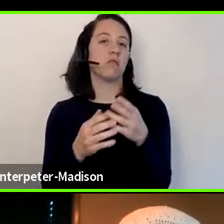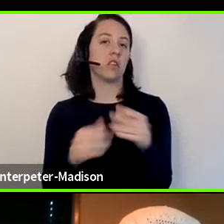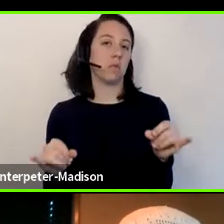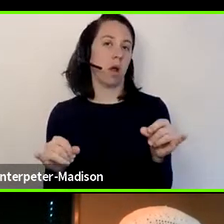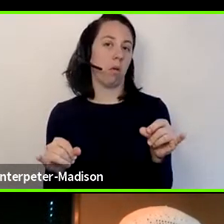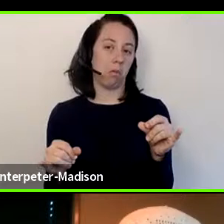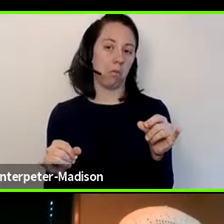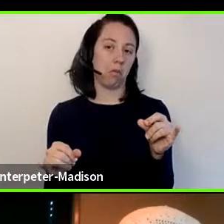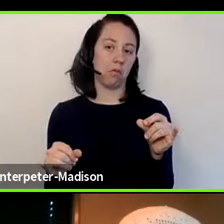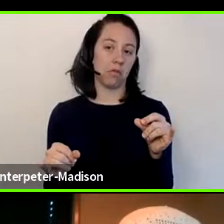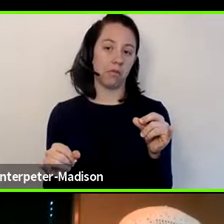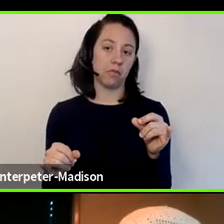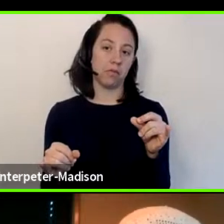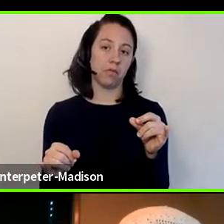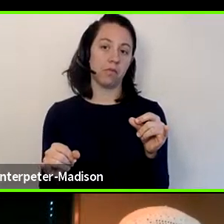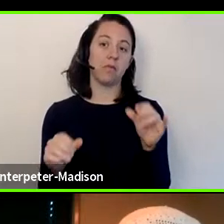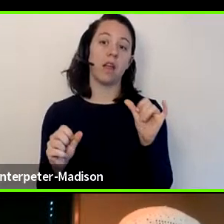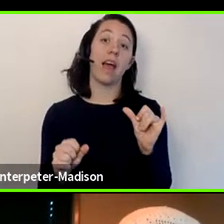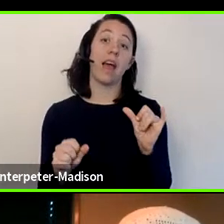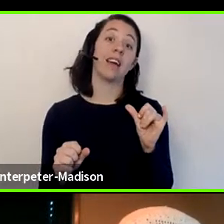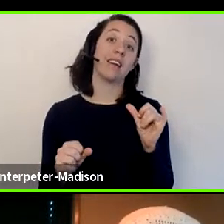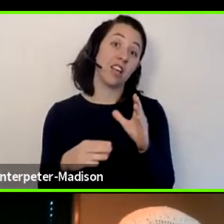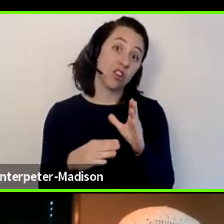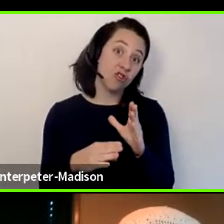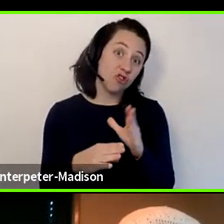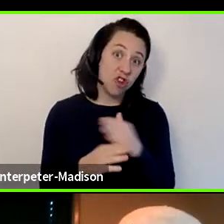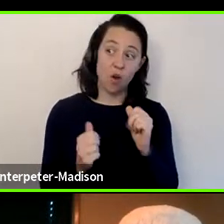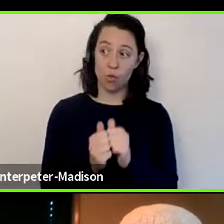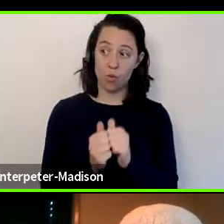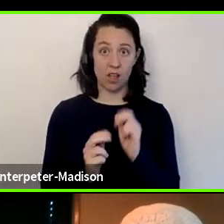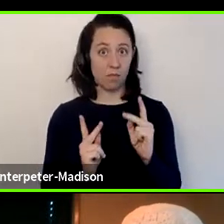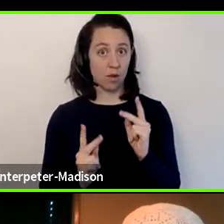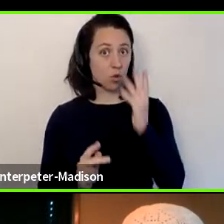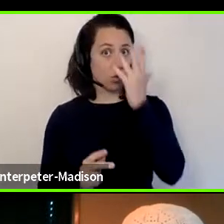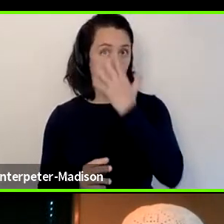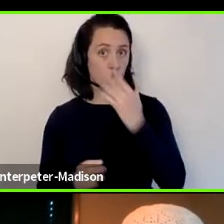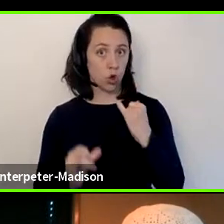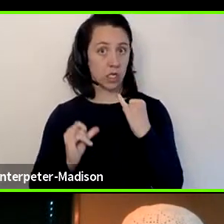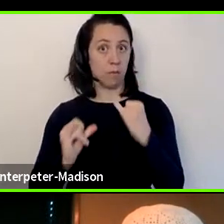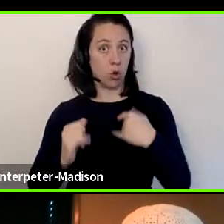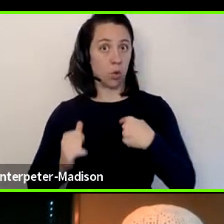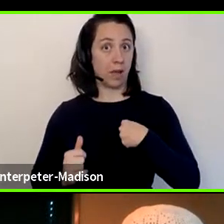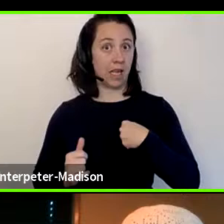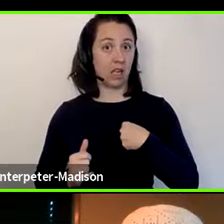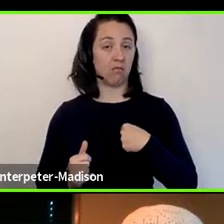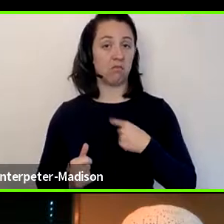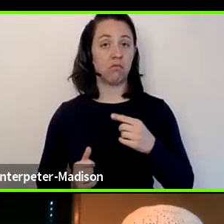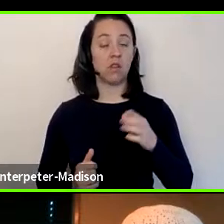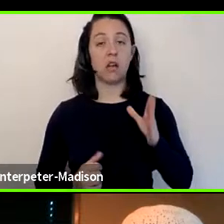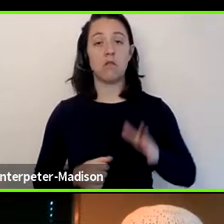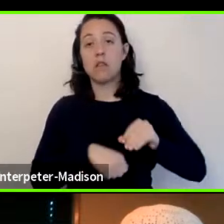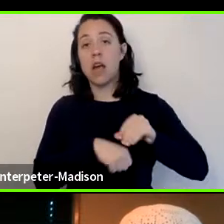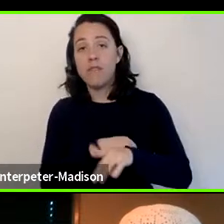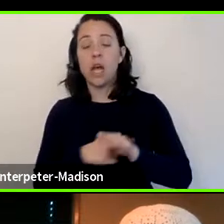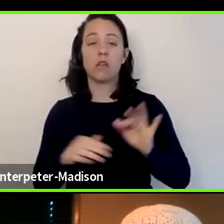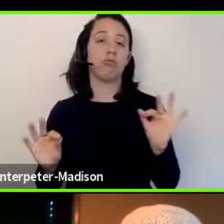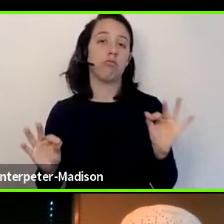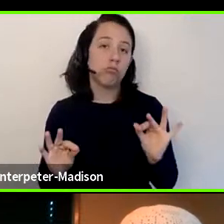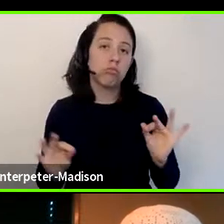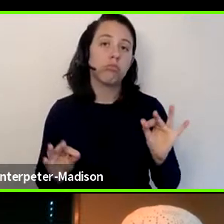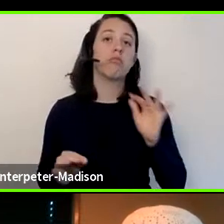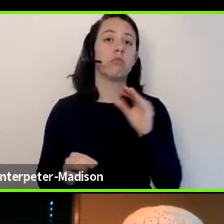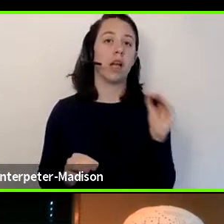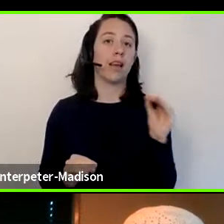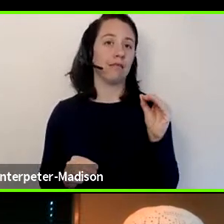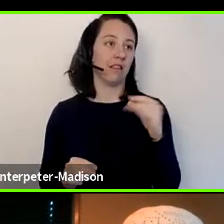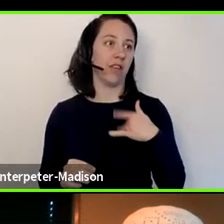with persons who look like me that the side effects were minimal and that the peace of mind is great.